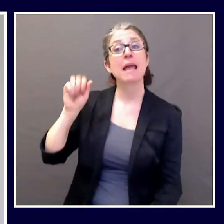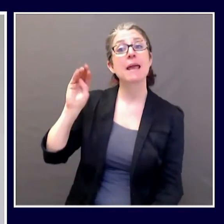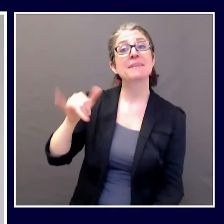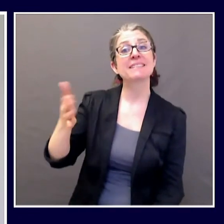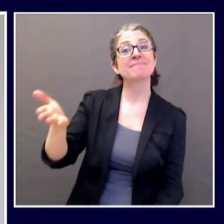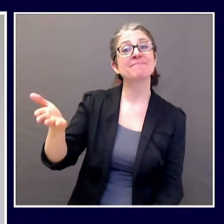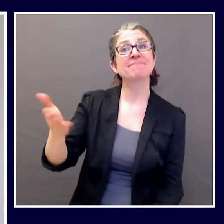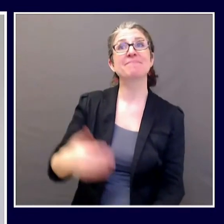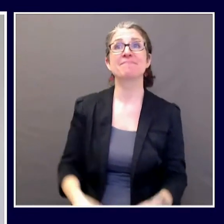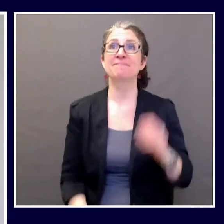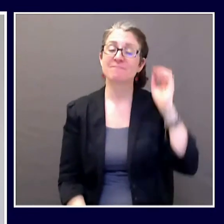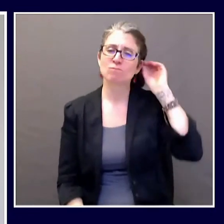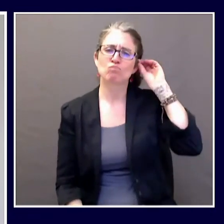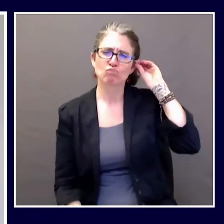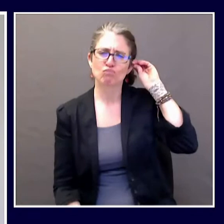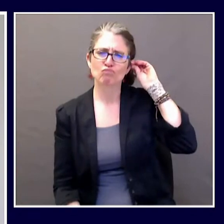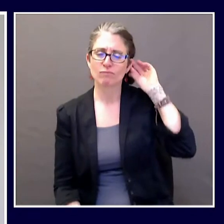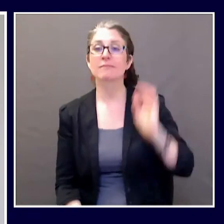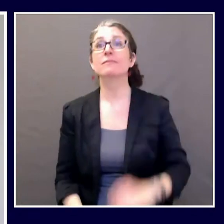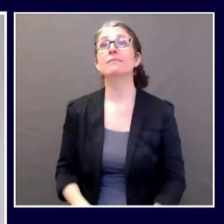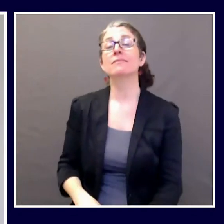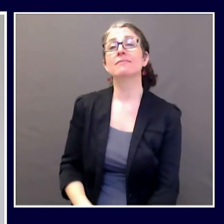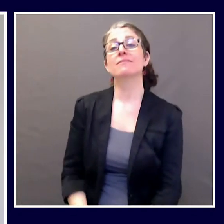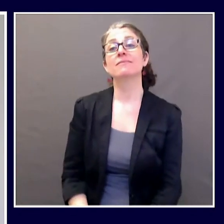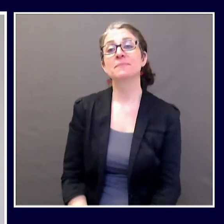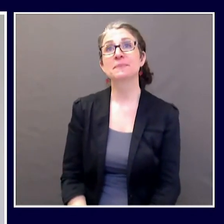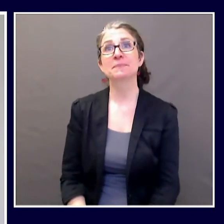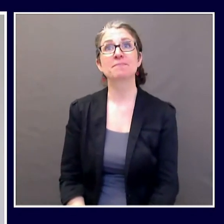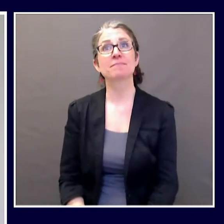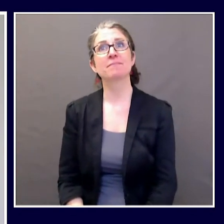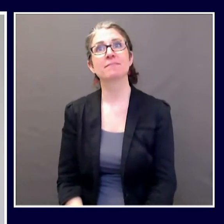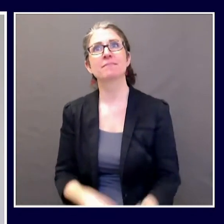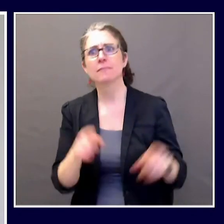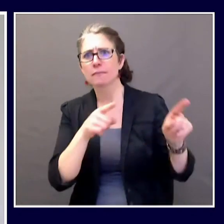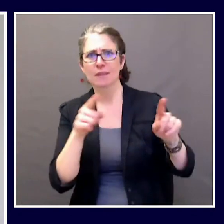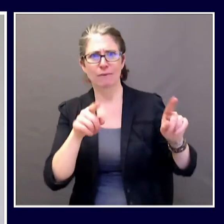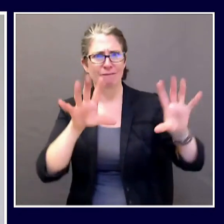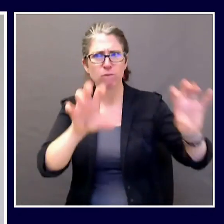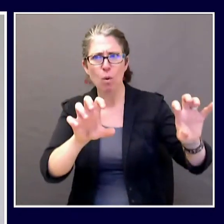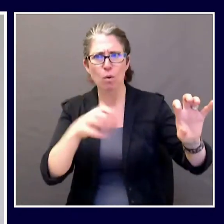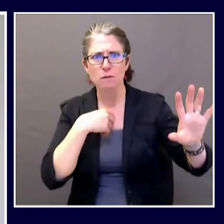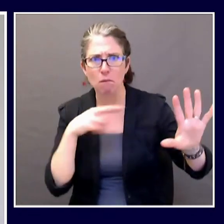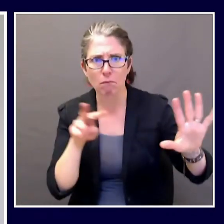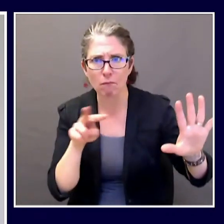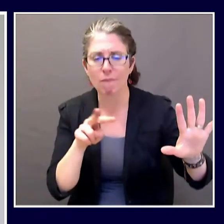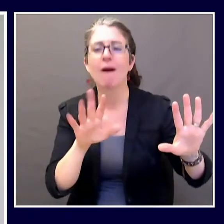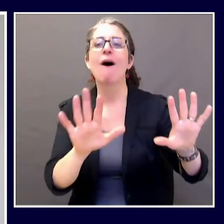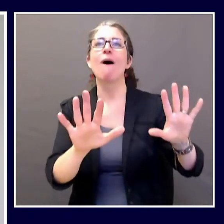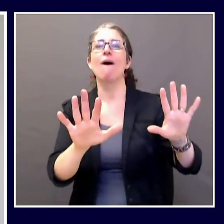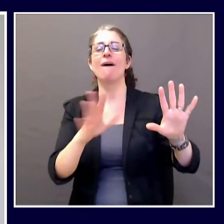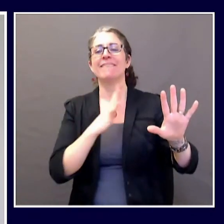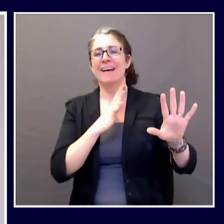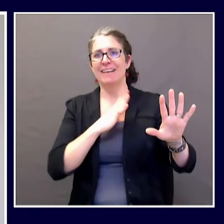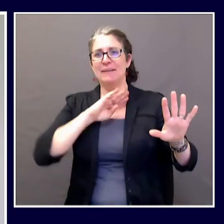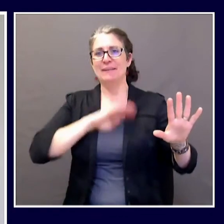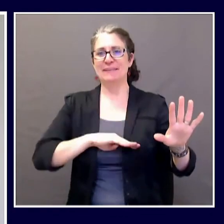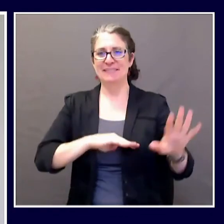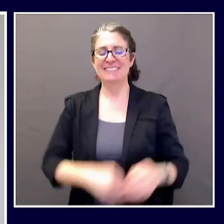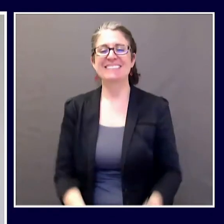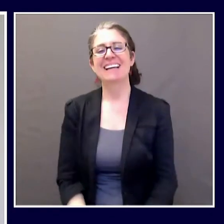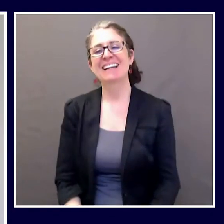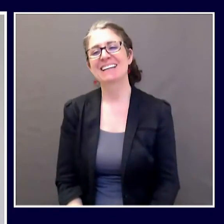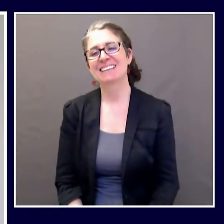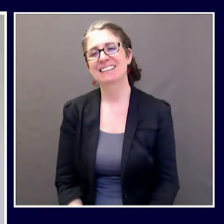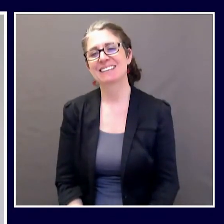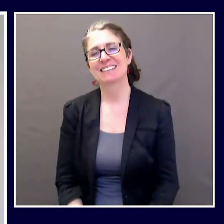loud and clear. Okay, everyone's video has frozen, so I wasn't sure if my audio was still working. So I have a couple of questions from